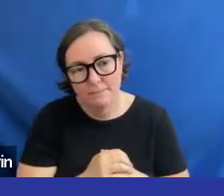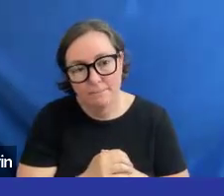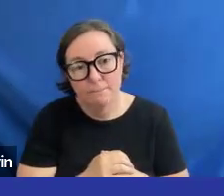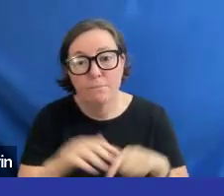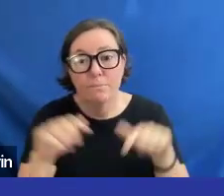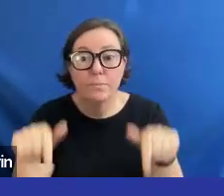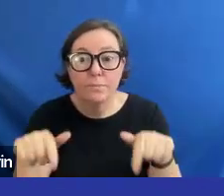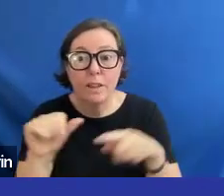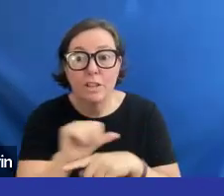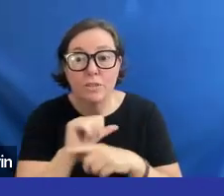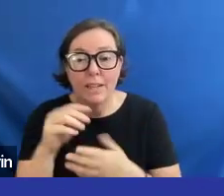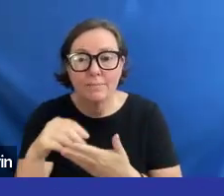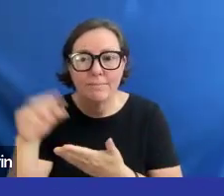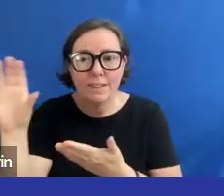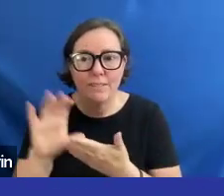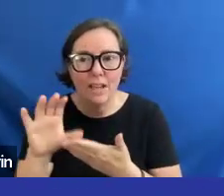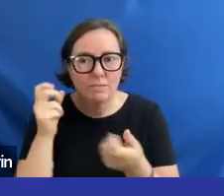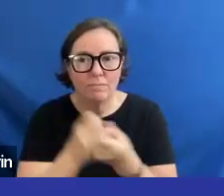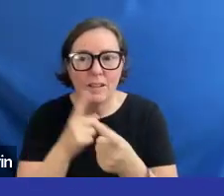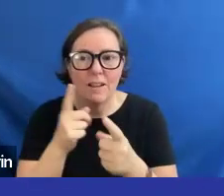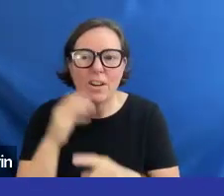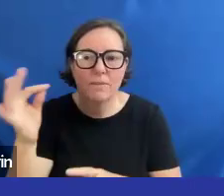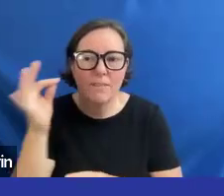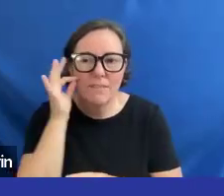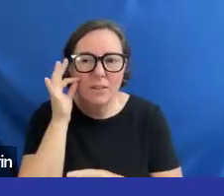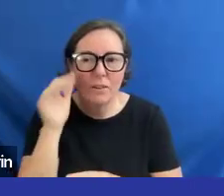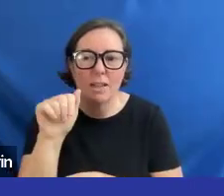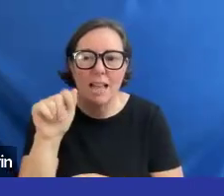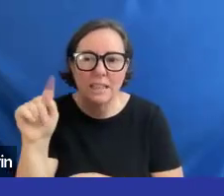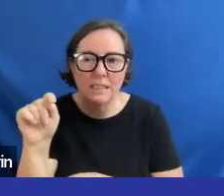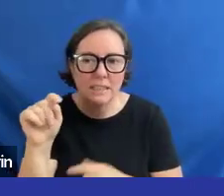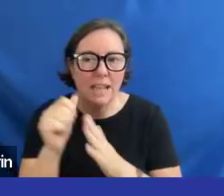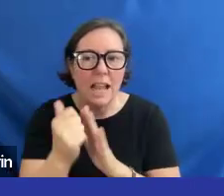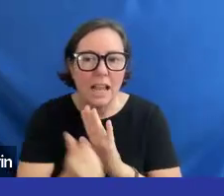The training is being funded through the Federal Assistive Technology Act.